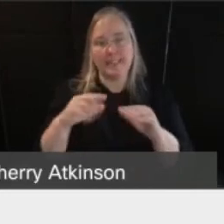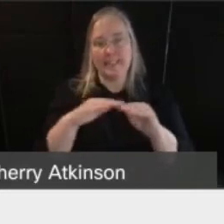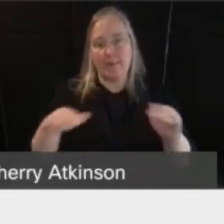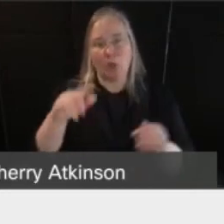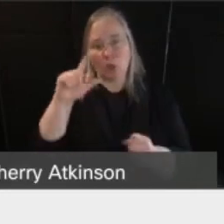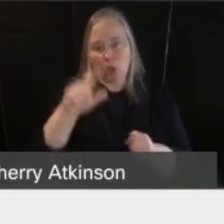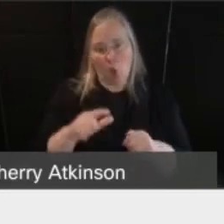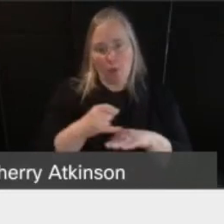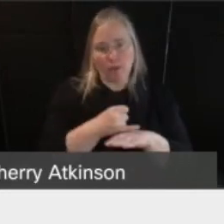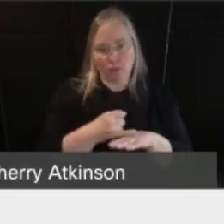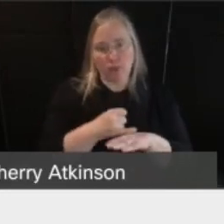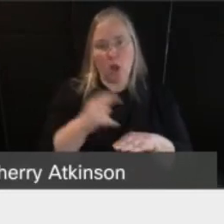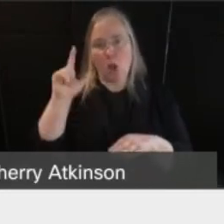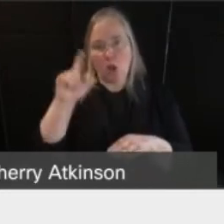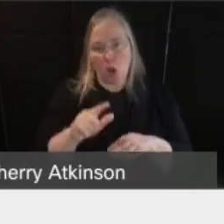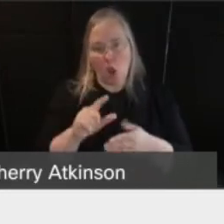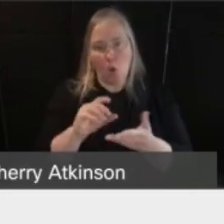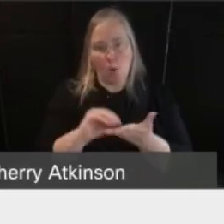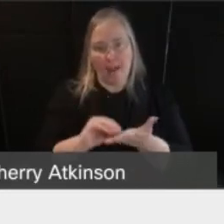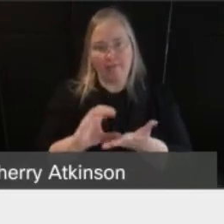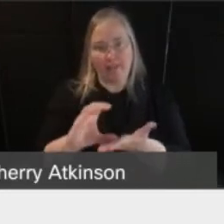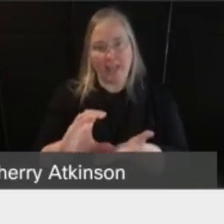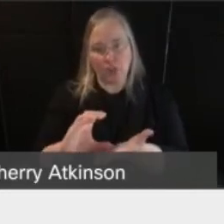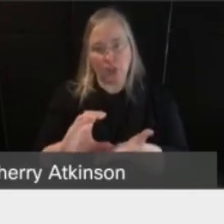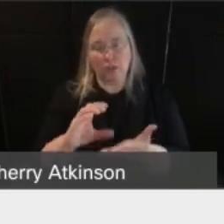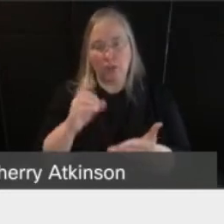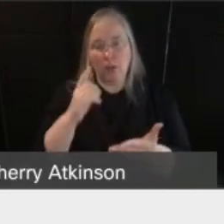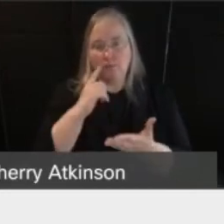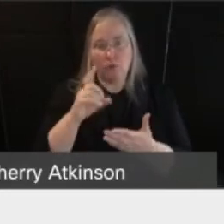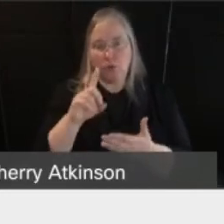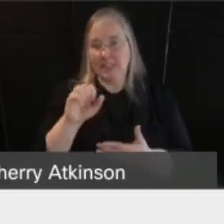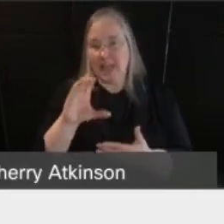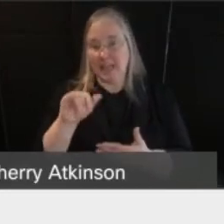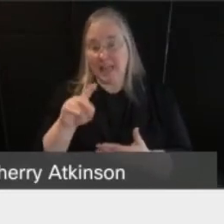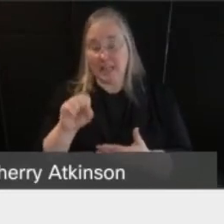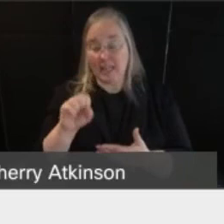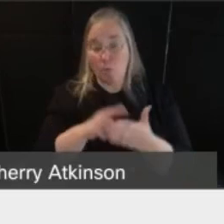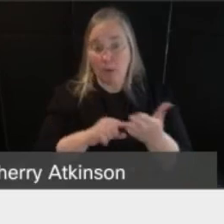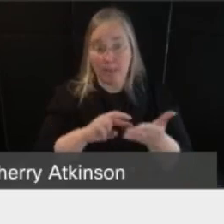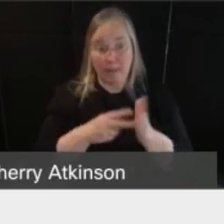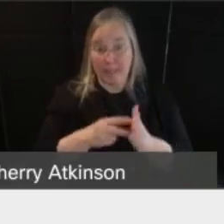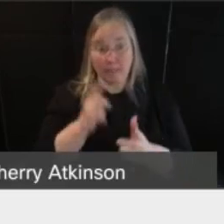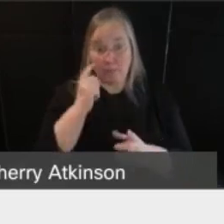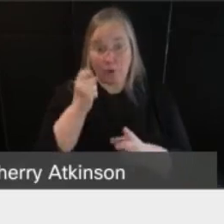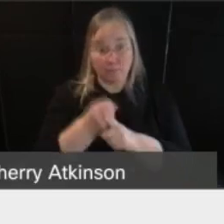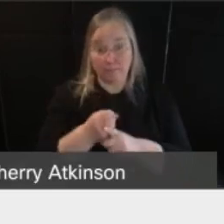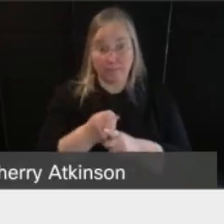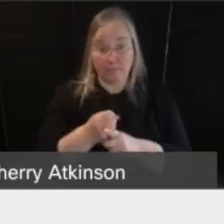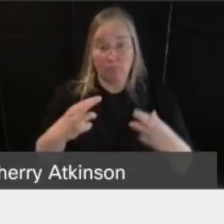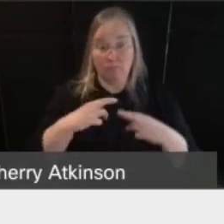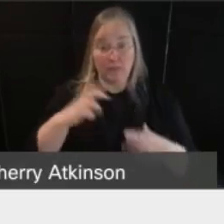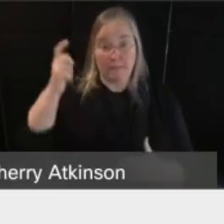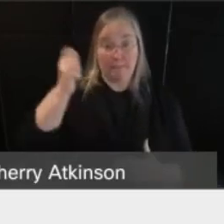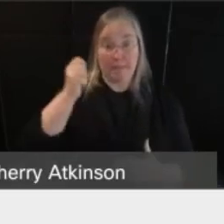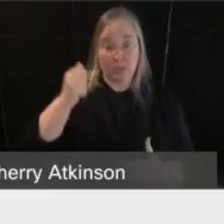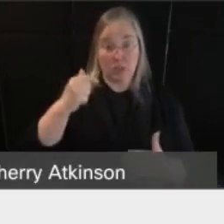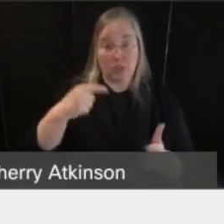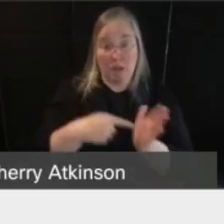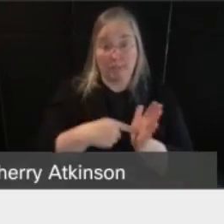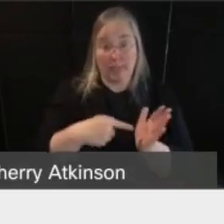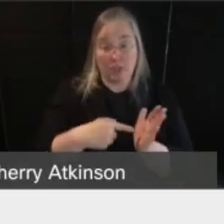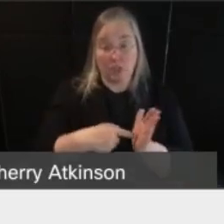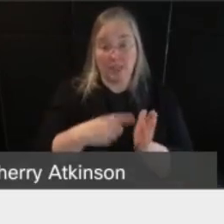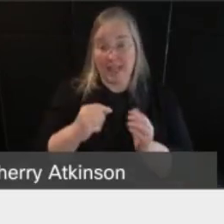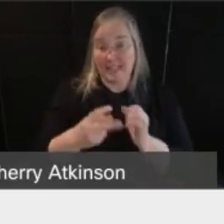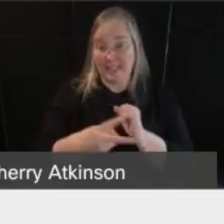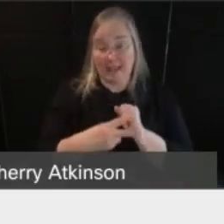low inflation for decades, what that means for pension obligations and savings is hugely negative. Darius,